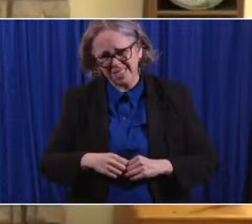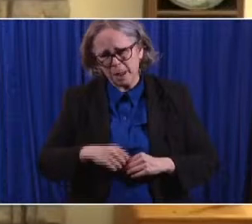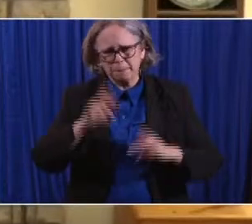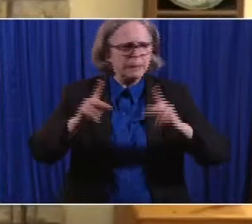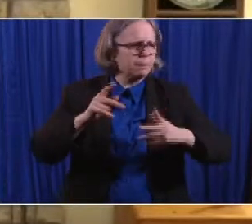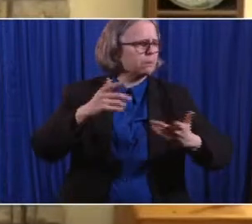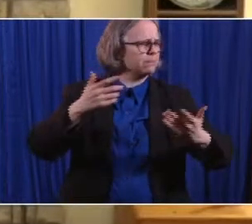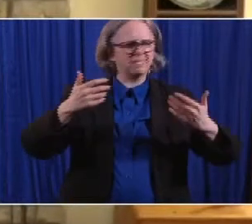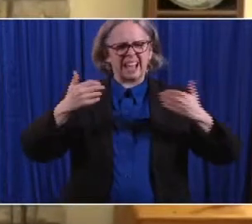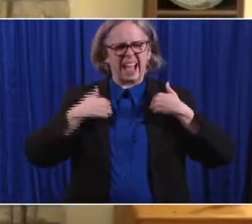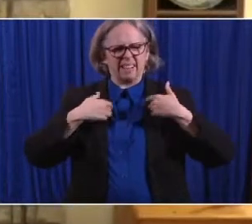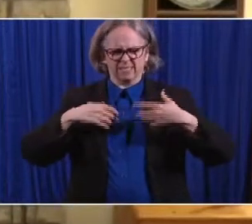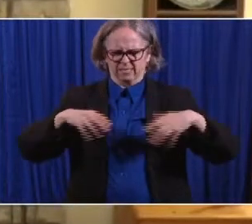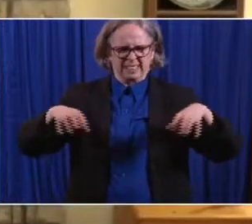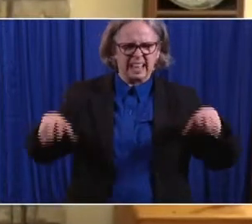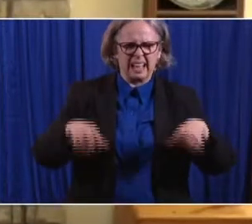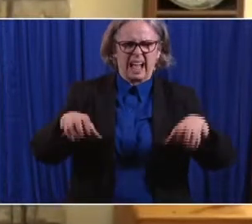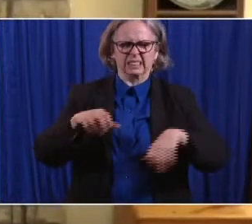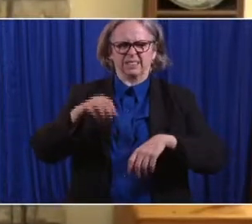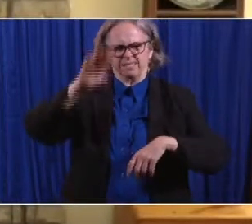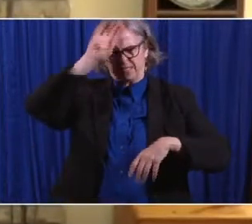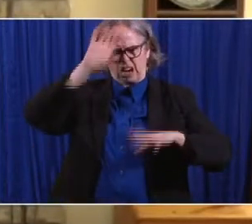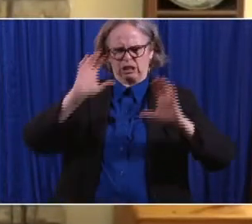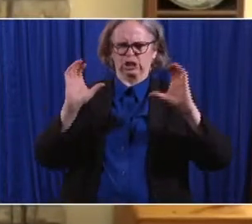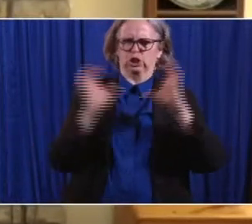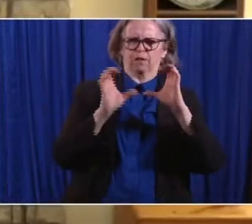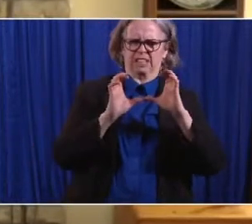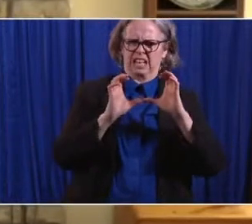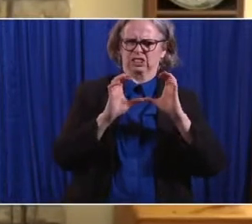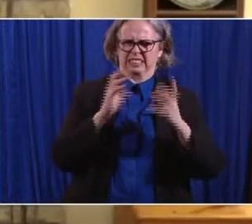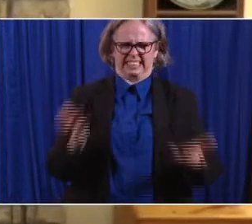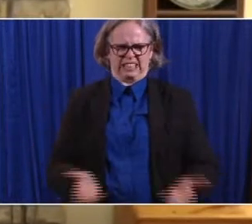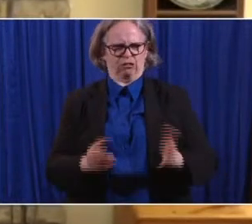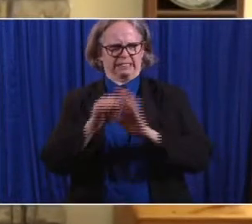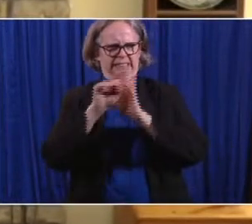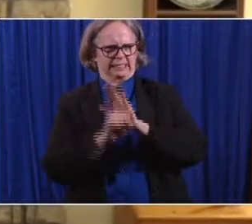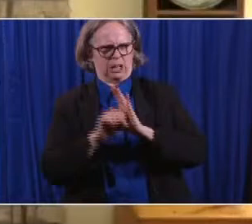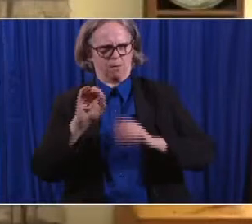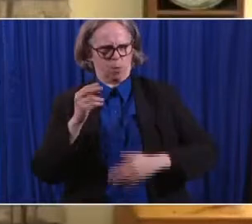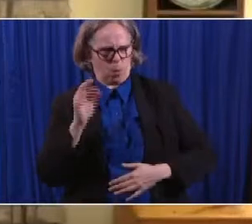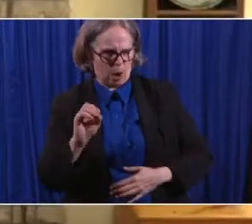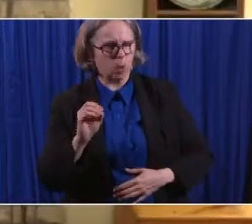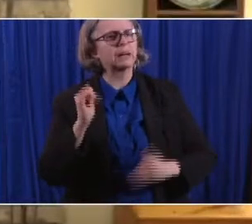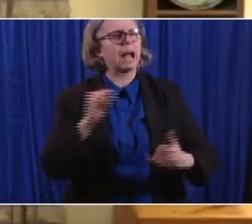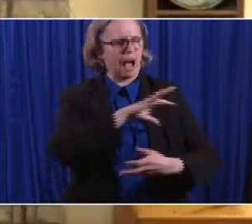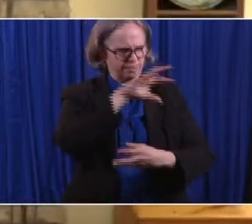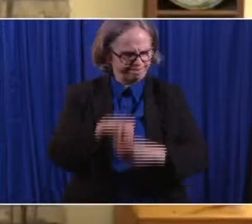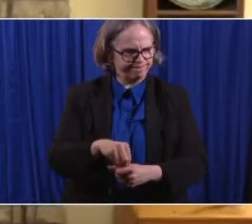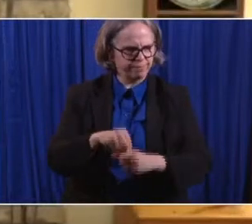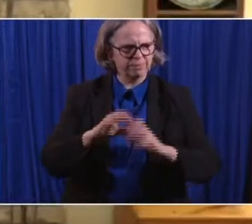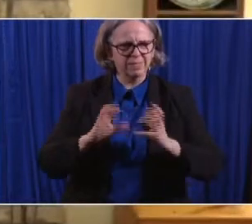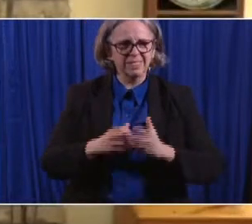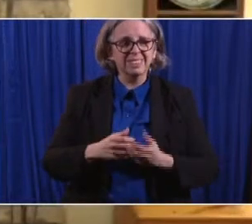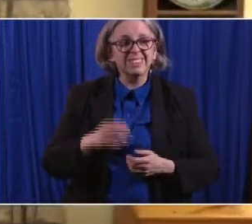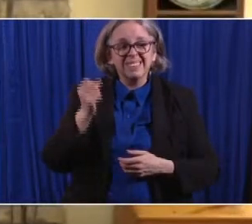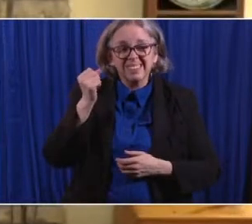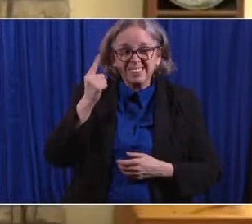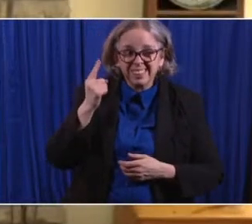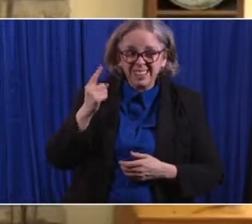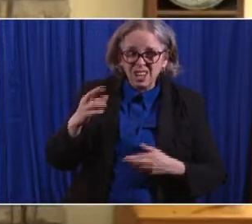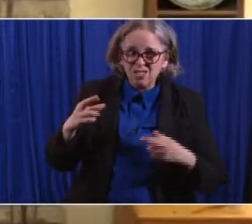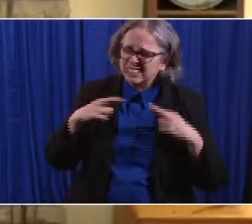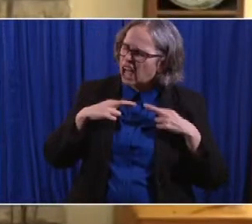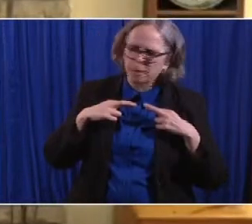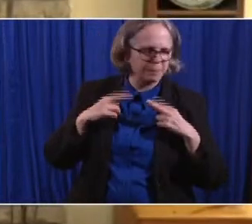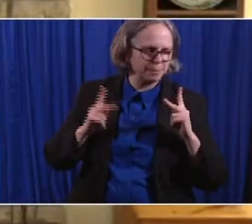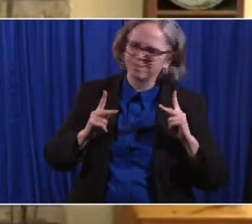Ohio, who are active employees of a recognized fire department. This does not include retired, emeritus, or reserve